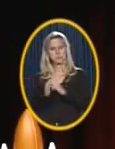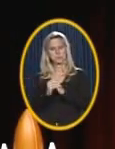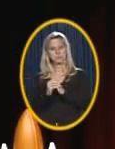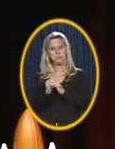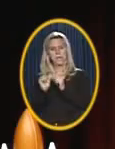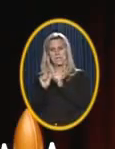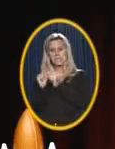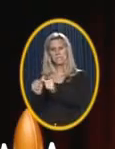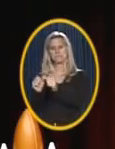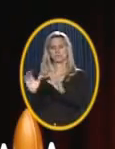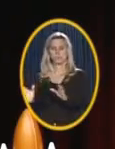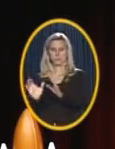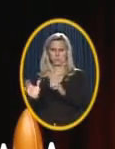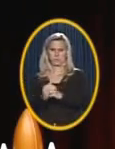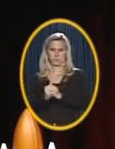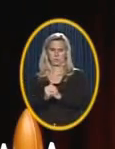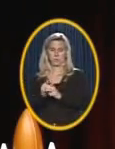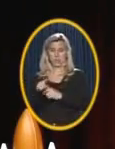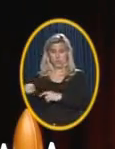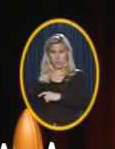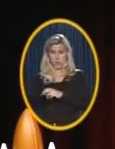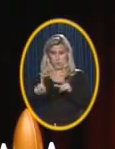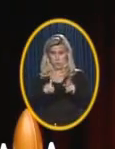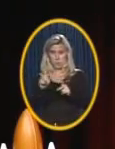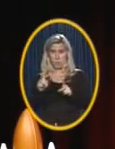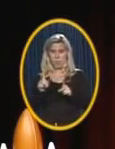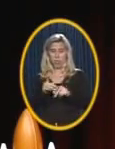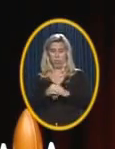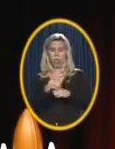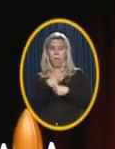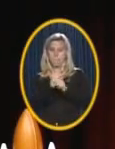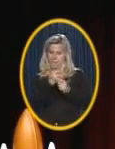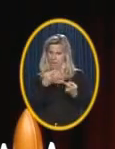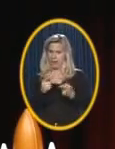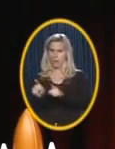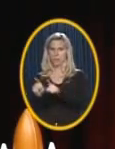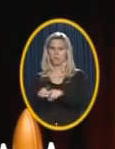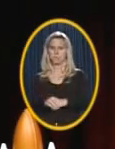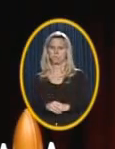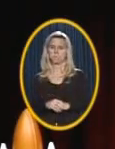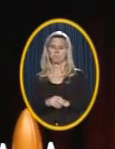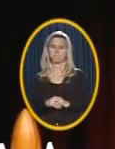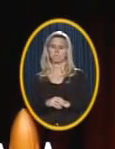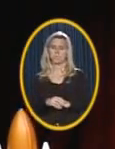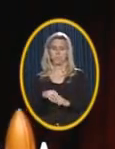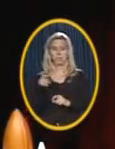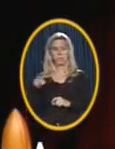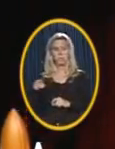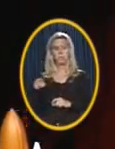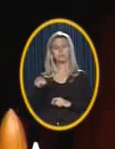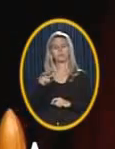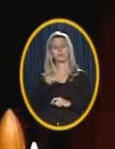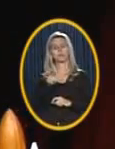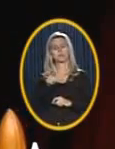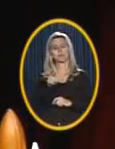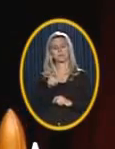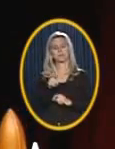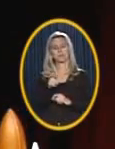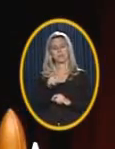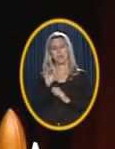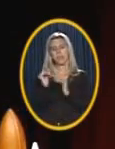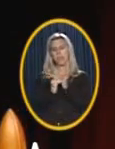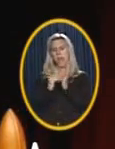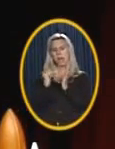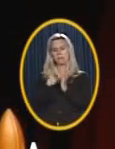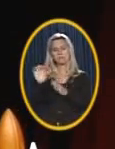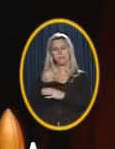and continues to do. And you people are the ones that make it happen. You and